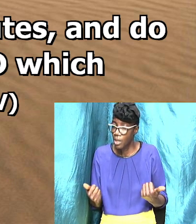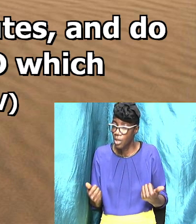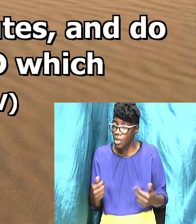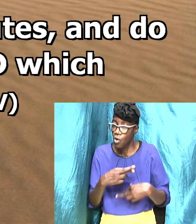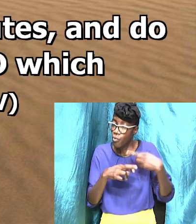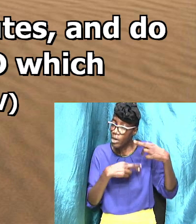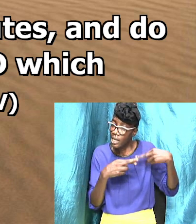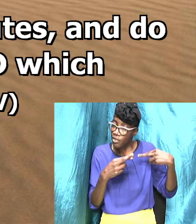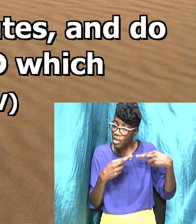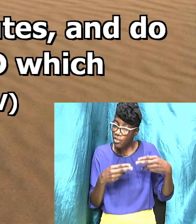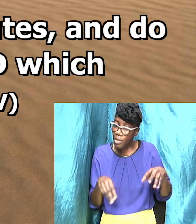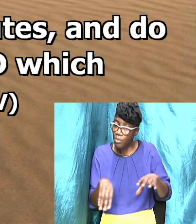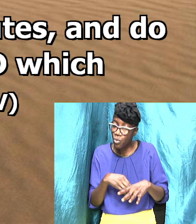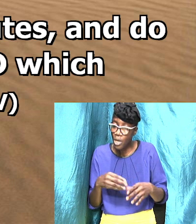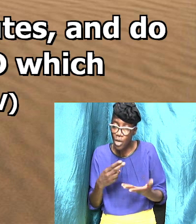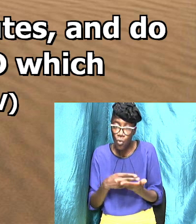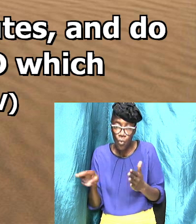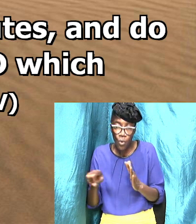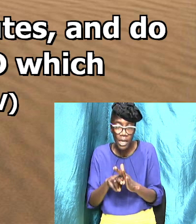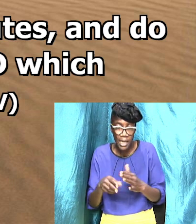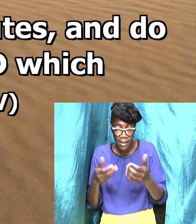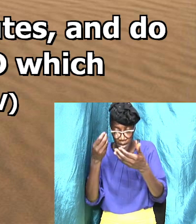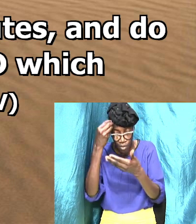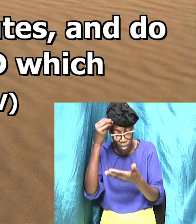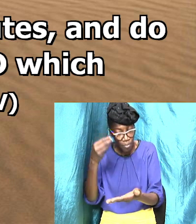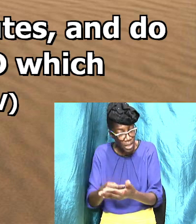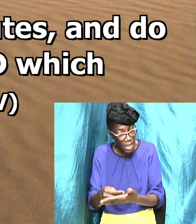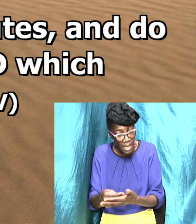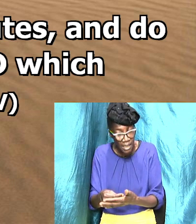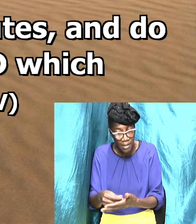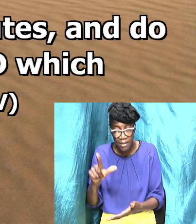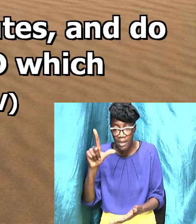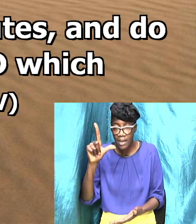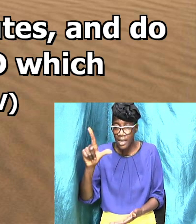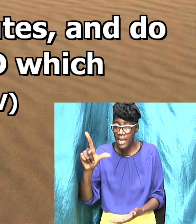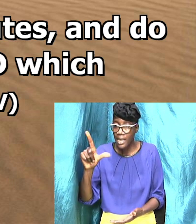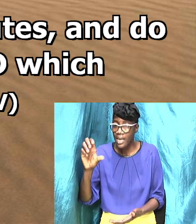and obedience to Scripture. Again, in Leviticus